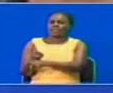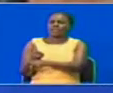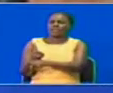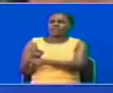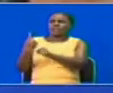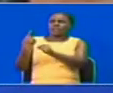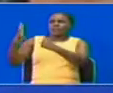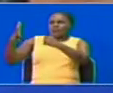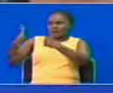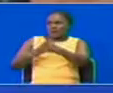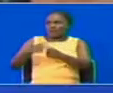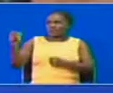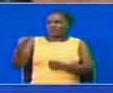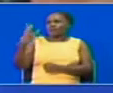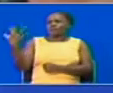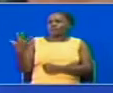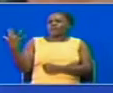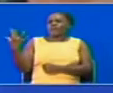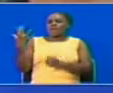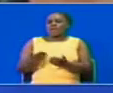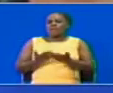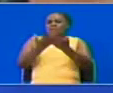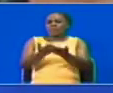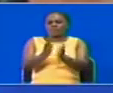the 9th of May. We shall present that register